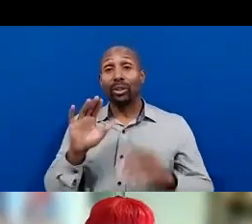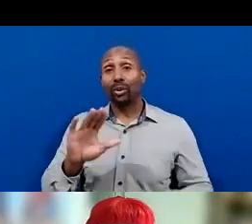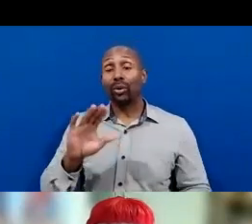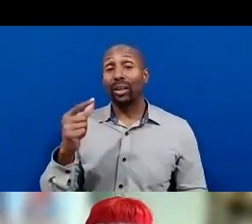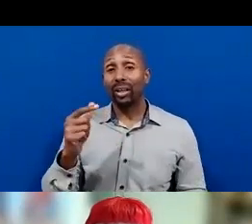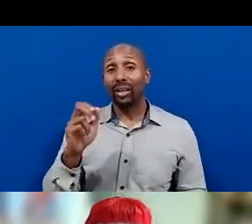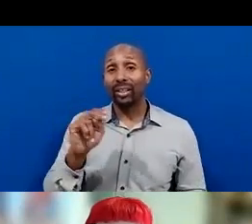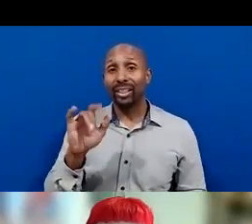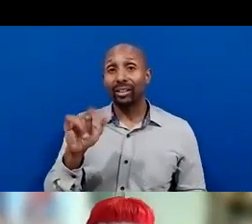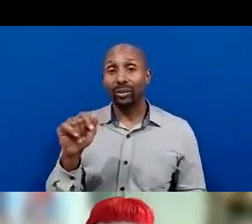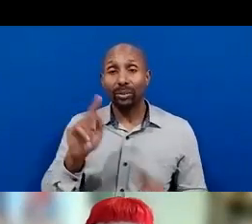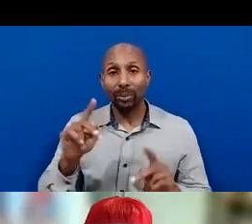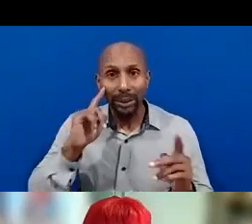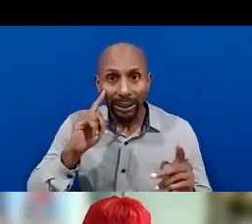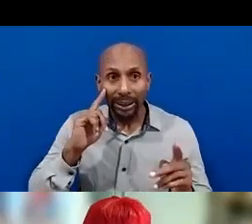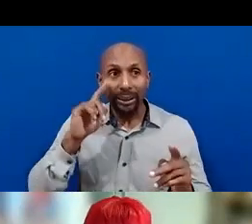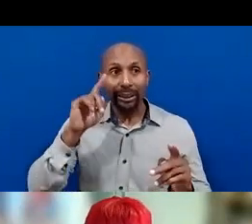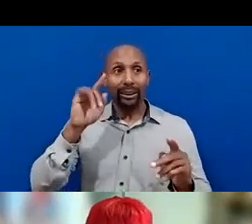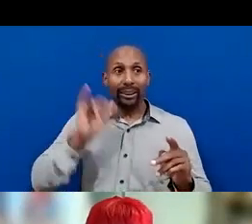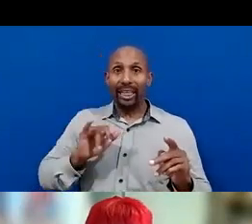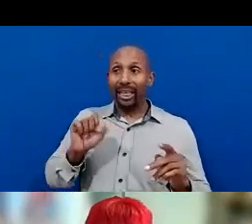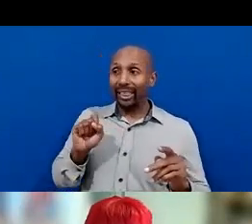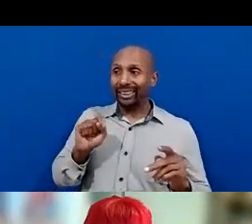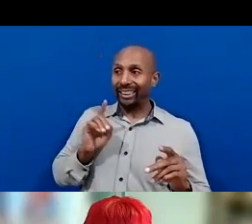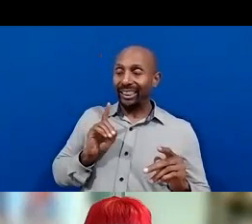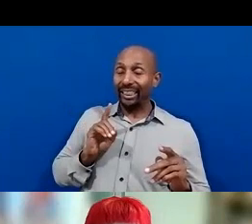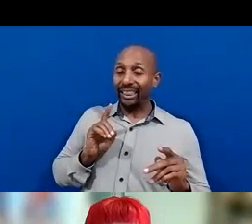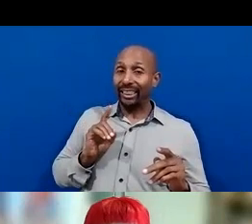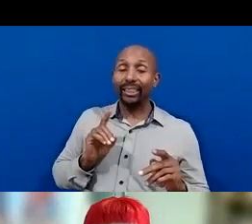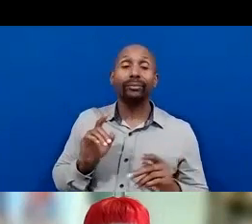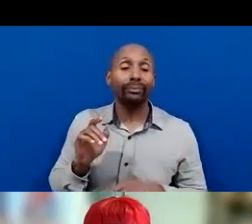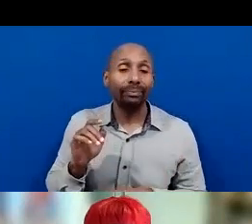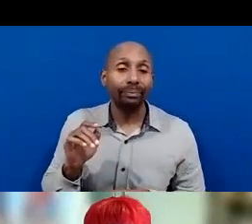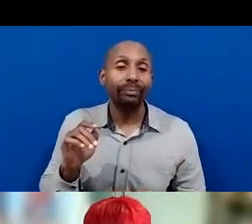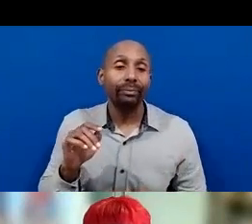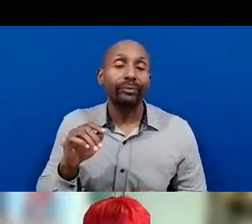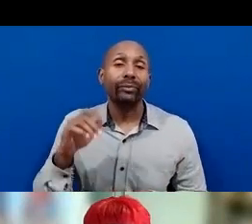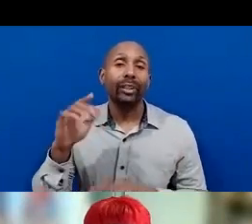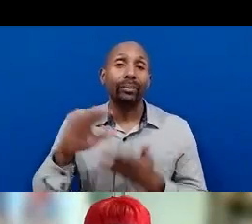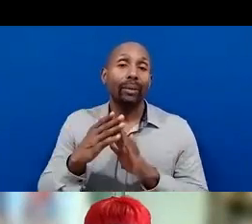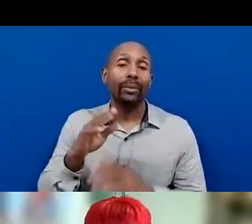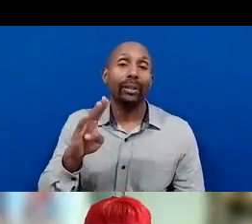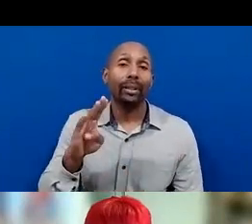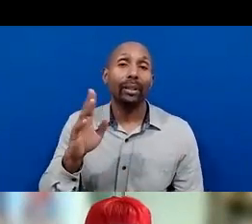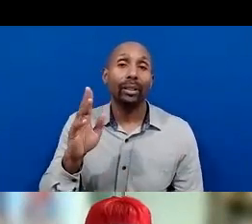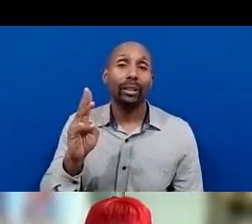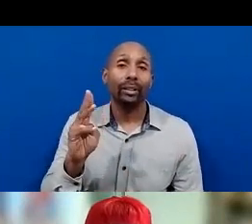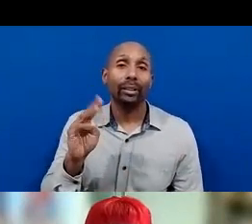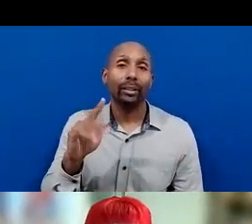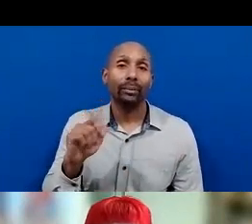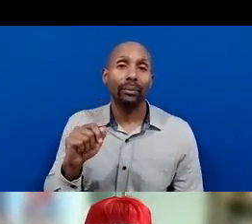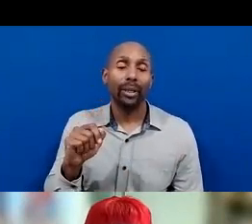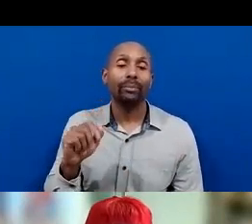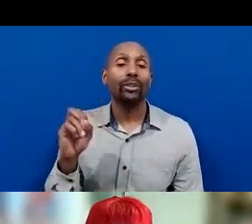blisters, or cold sores if they're getting them around their mouth. So it is important right now, if